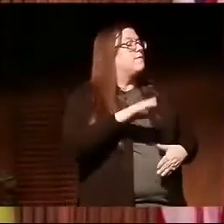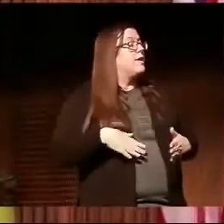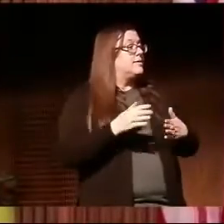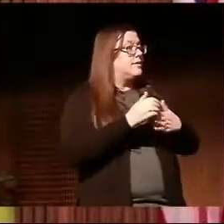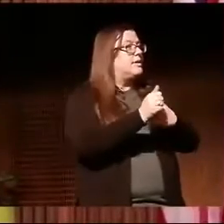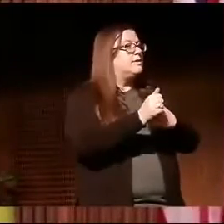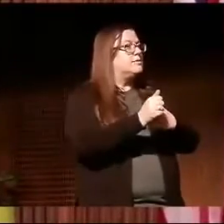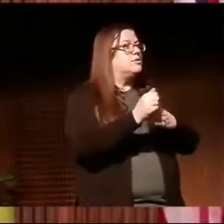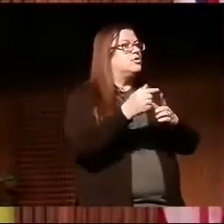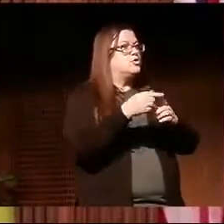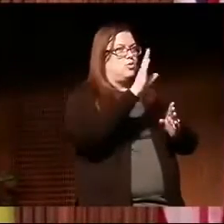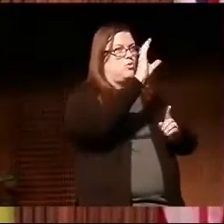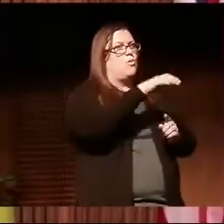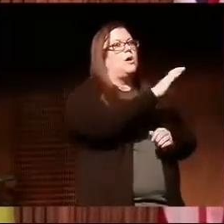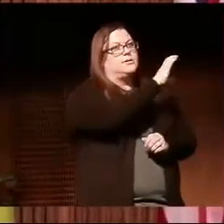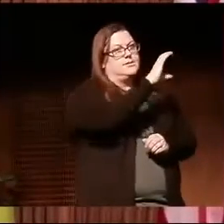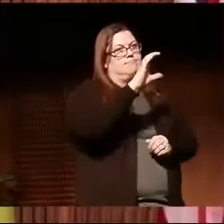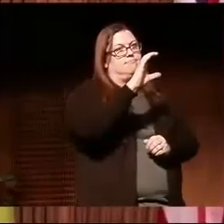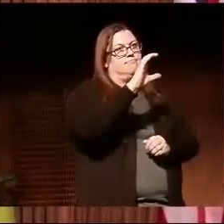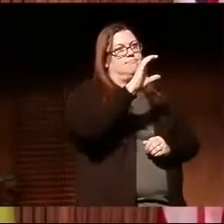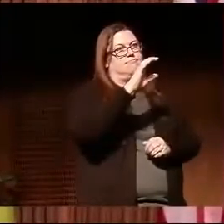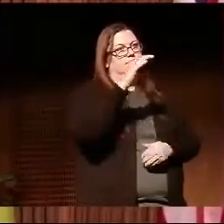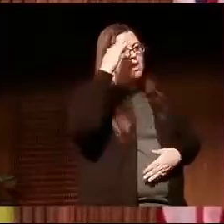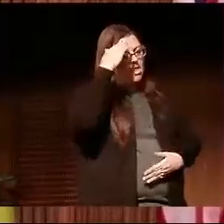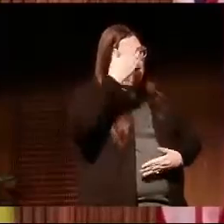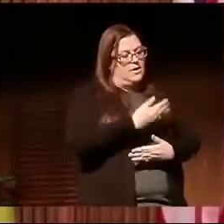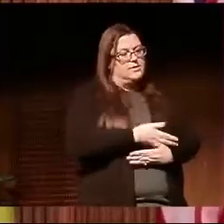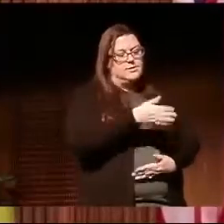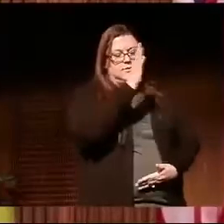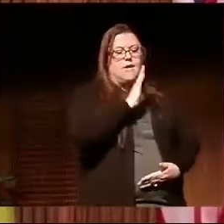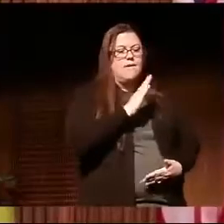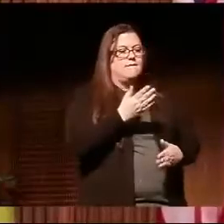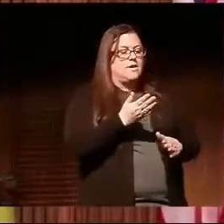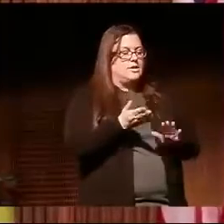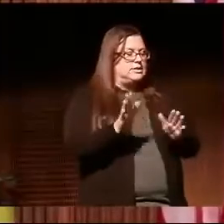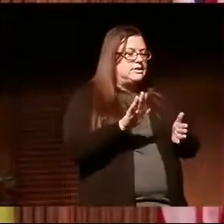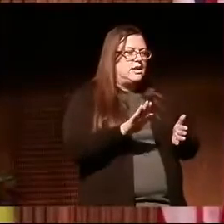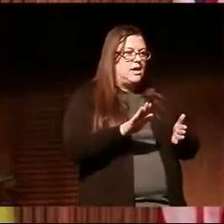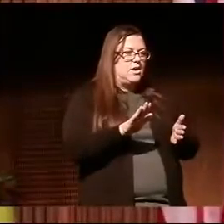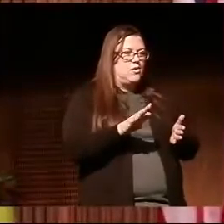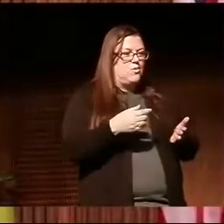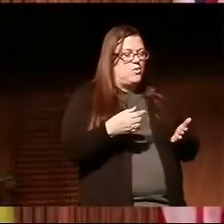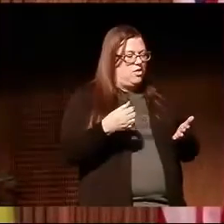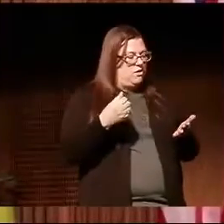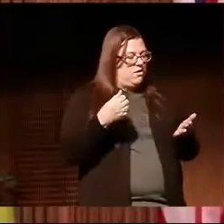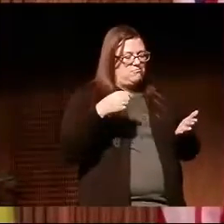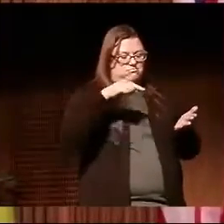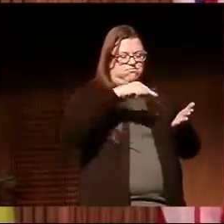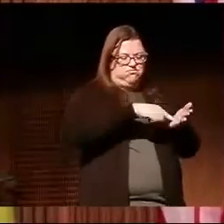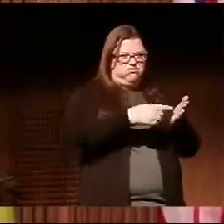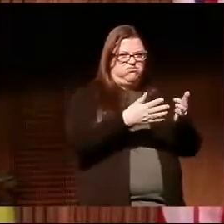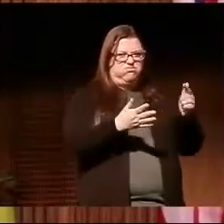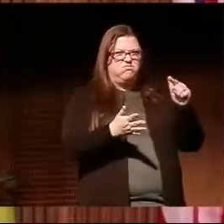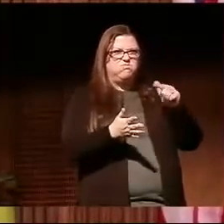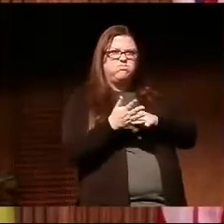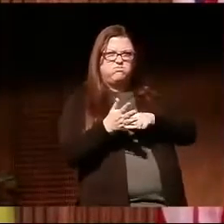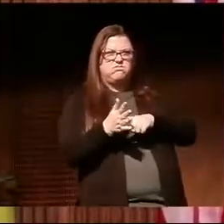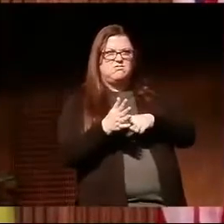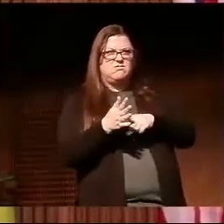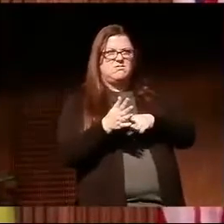cross. The Son of God dying with cold steel in his hands and in his feet. And how many followers are there